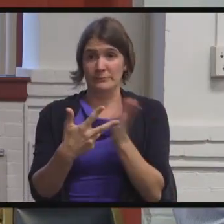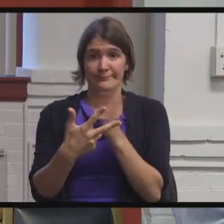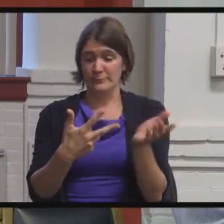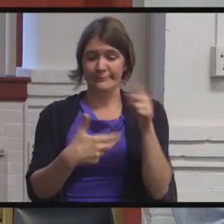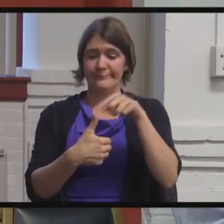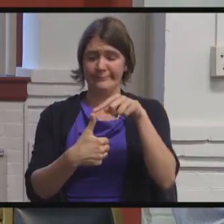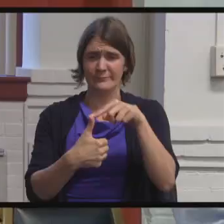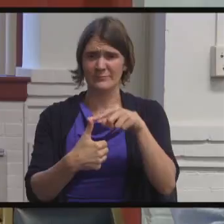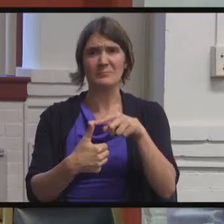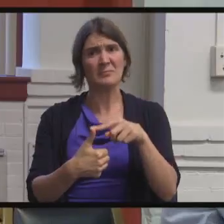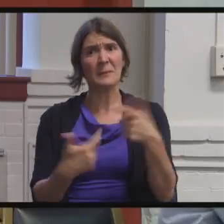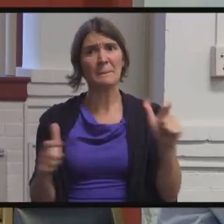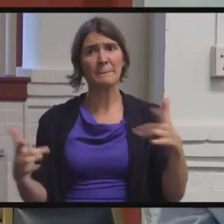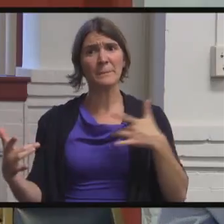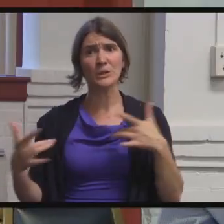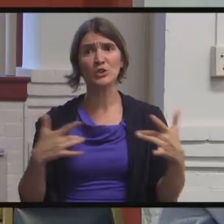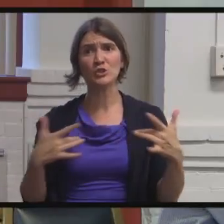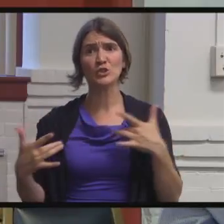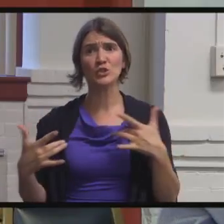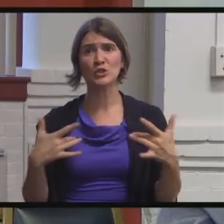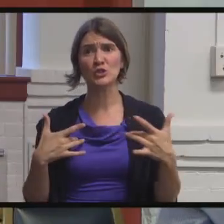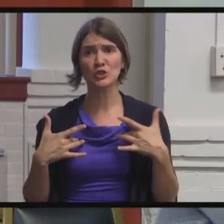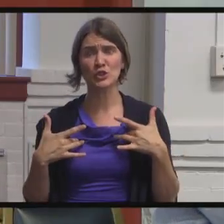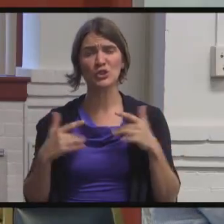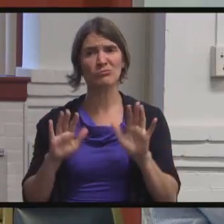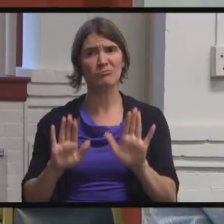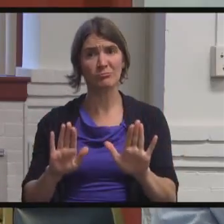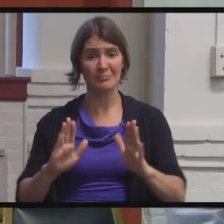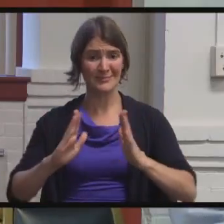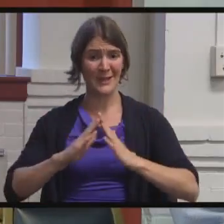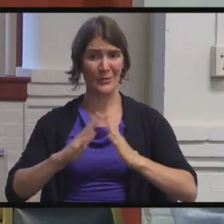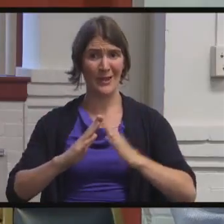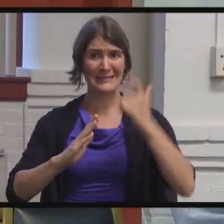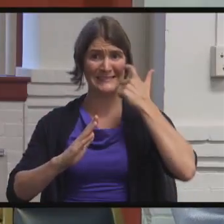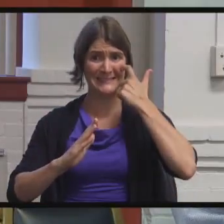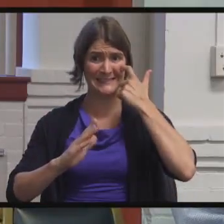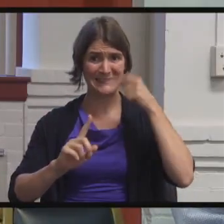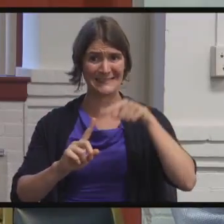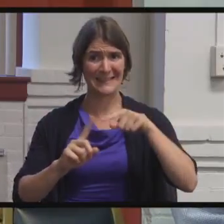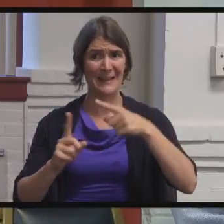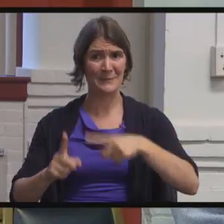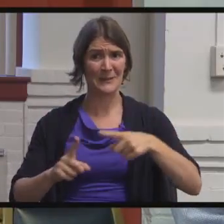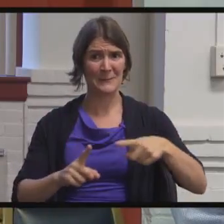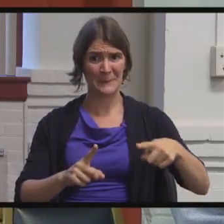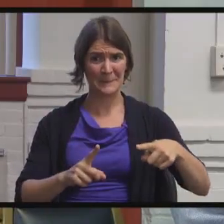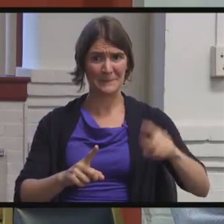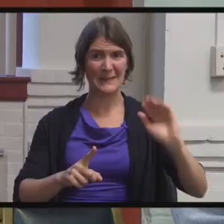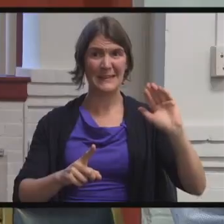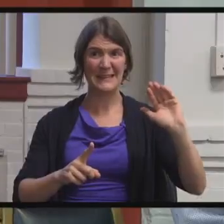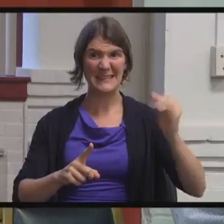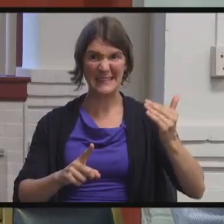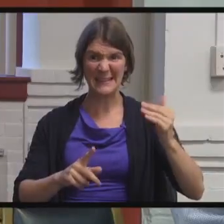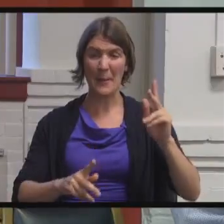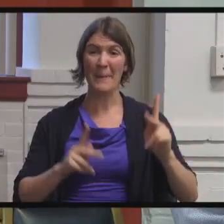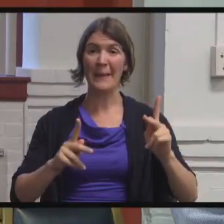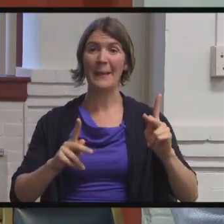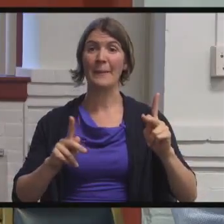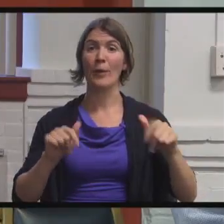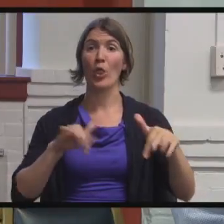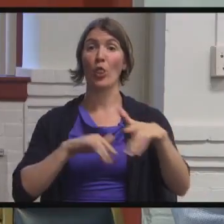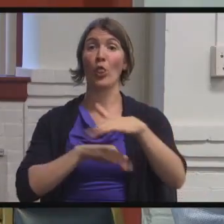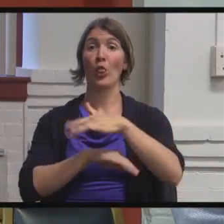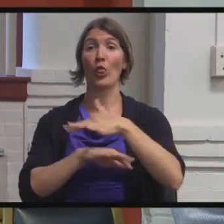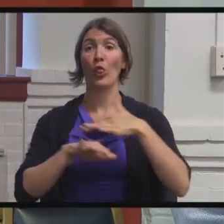I have a huge concern about what's been going on downtown, and we have some transient traffic, and they've been